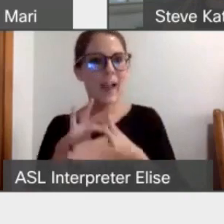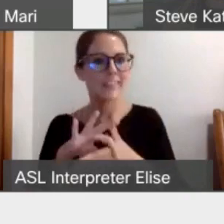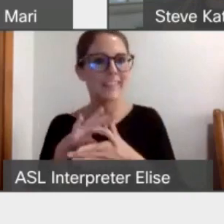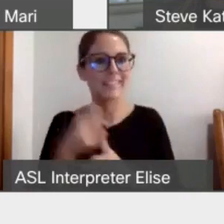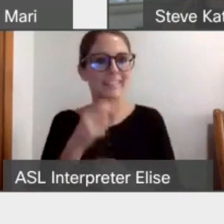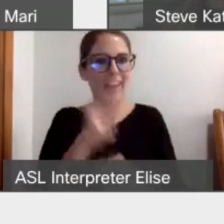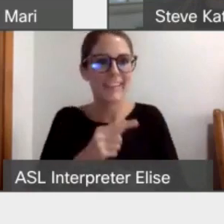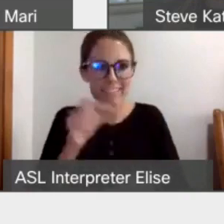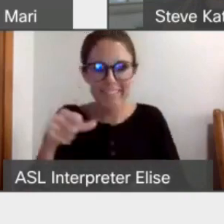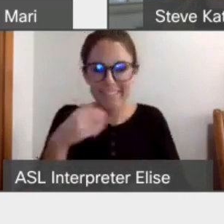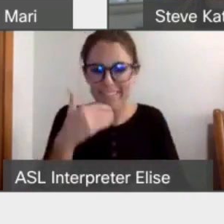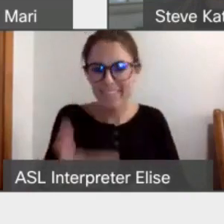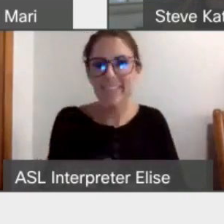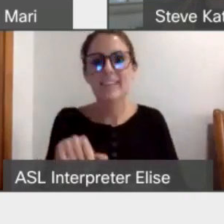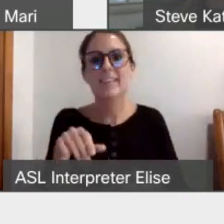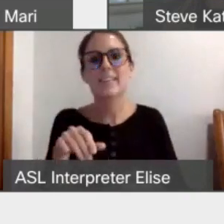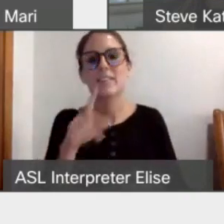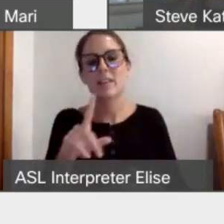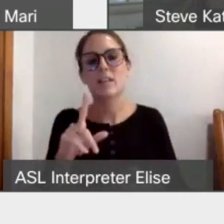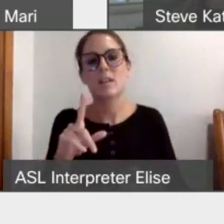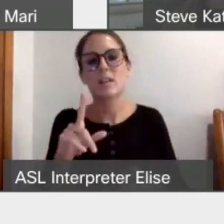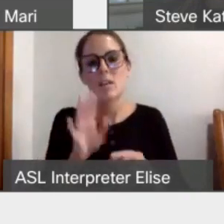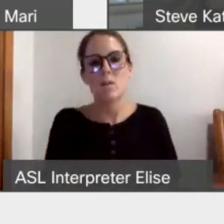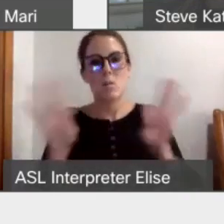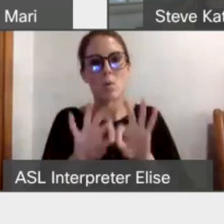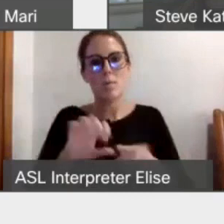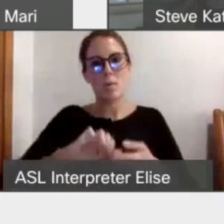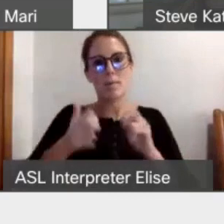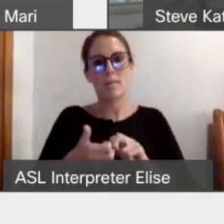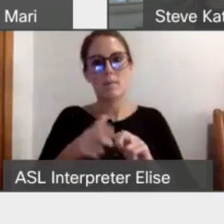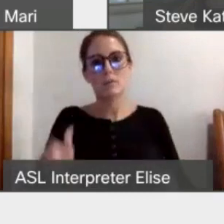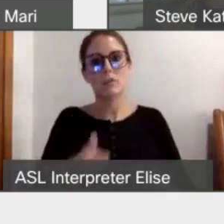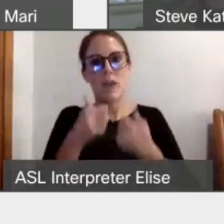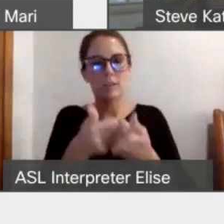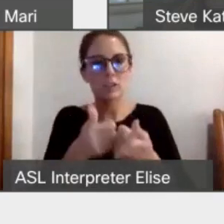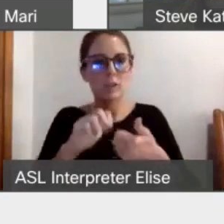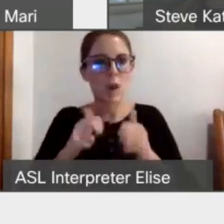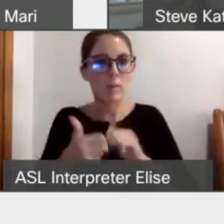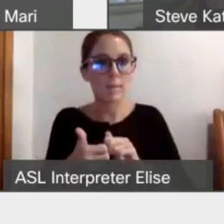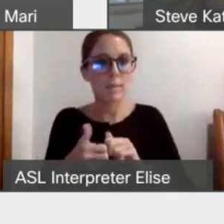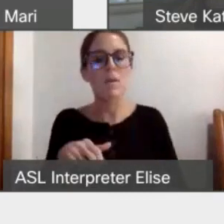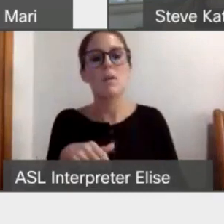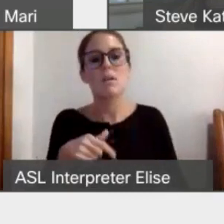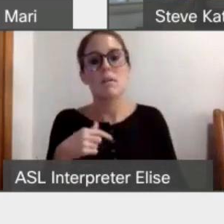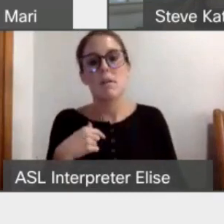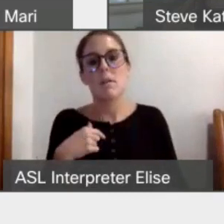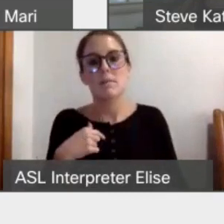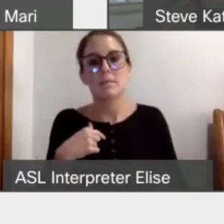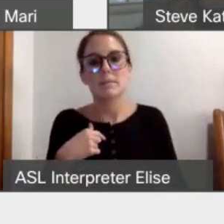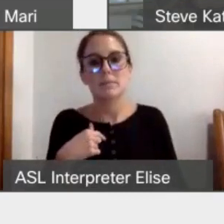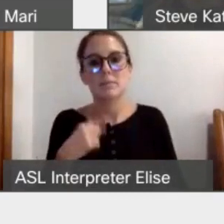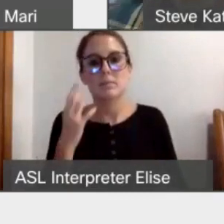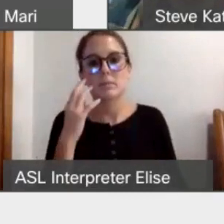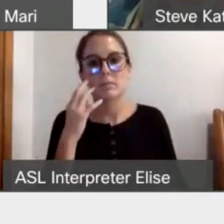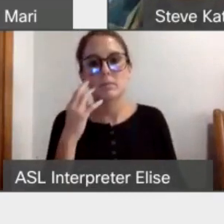correctly. Thank you. And this is really an incredibly important issue. It's a challenging issue. I've had the